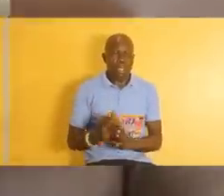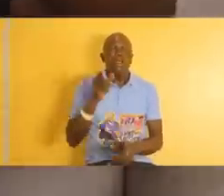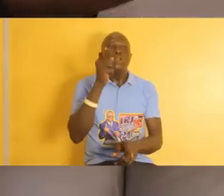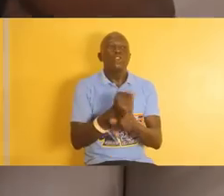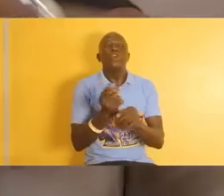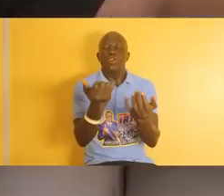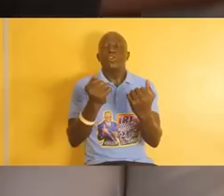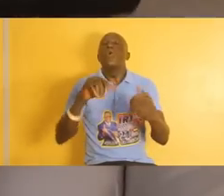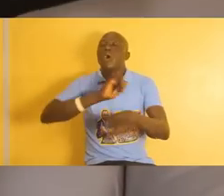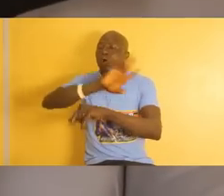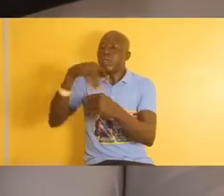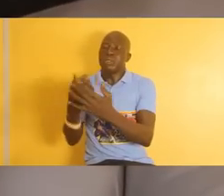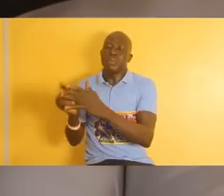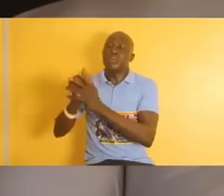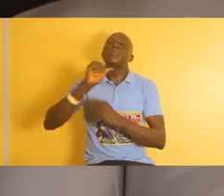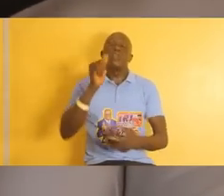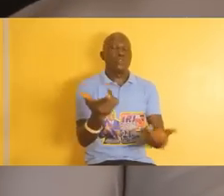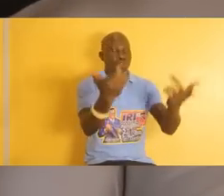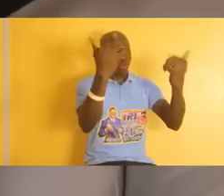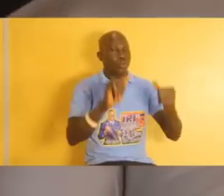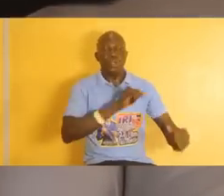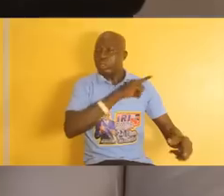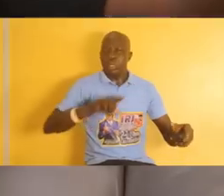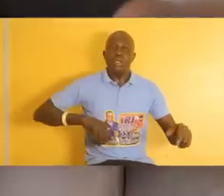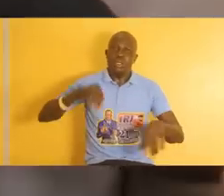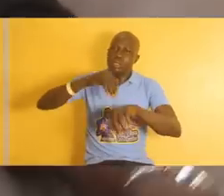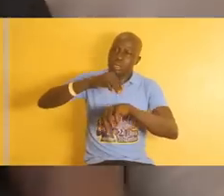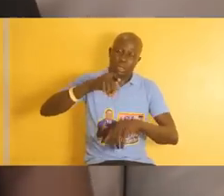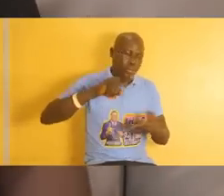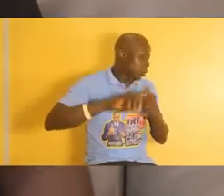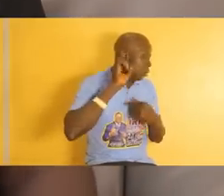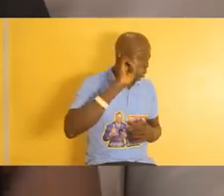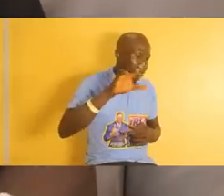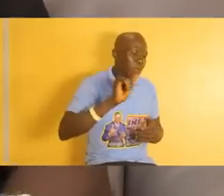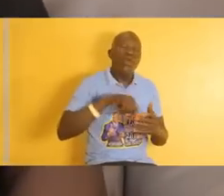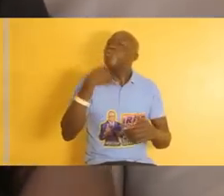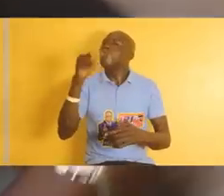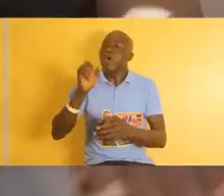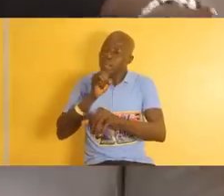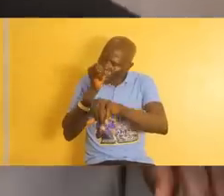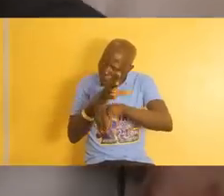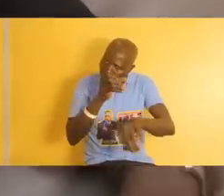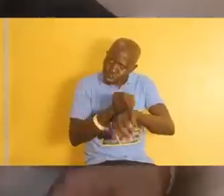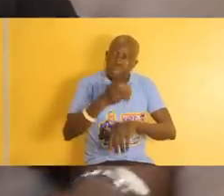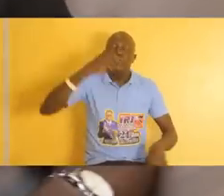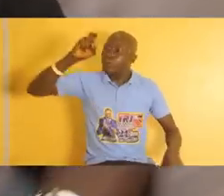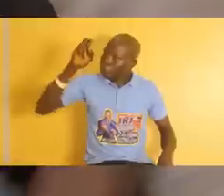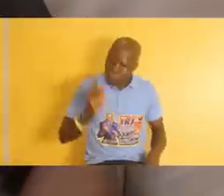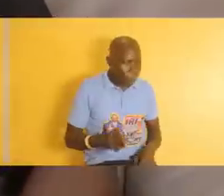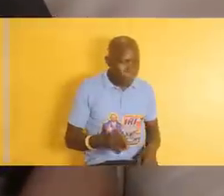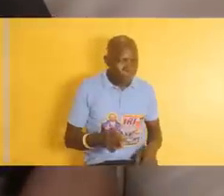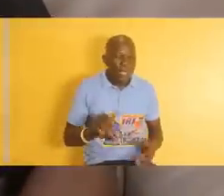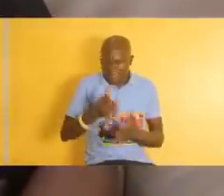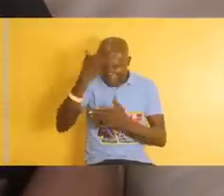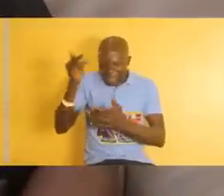ẹni tí ò bá débẹ̀. Or else if it did not come. Olúwa ti rán mi níṣẹ́. The letter send me. Ẹni ṣe pé fún ọ̀dà. The one that calls you is doomed. Torí pé